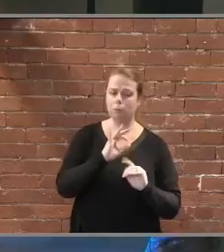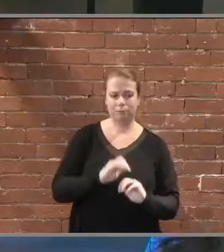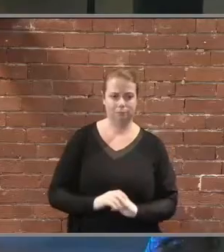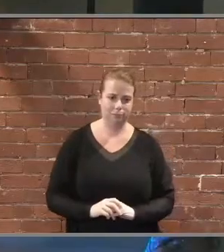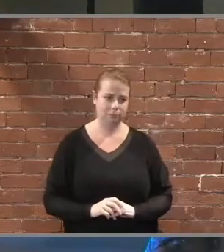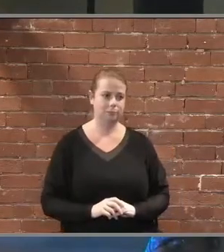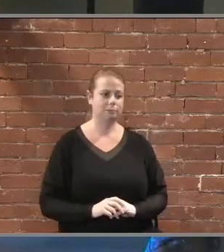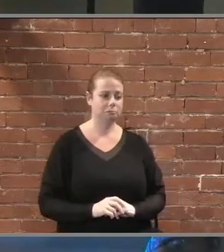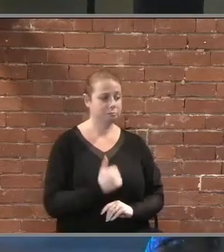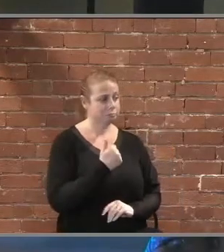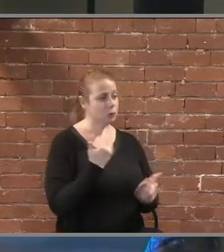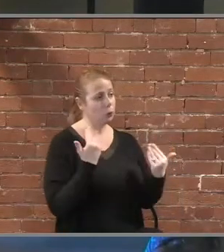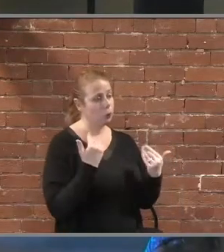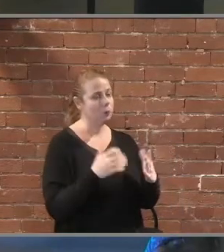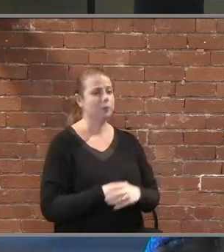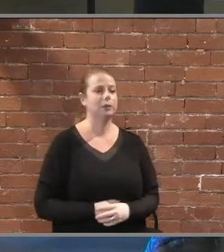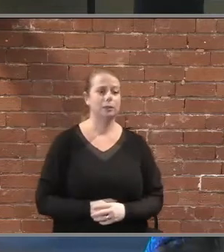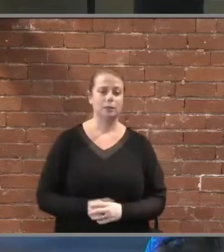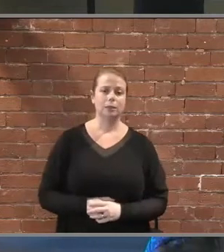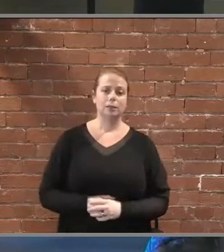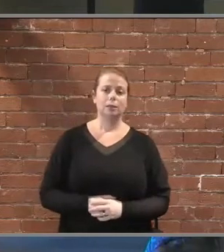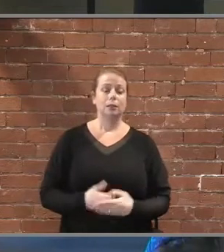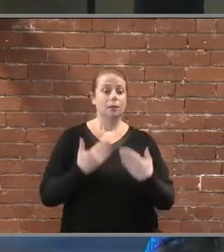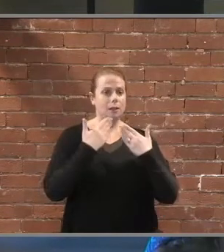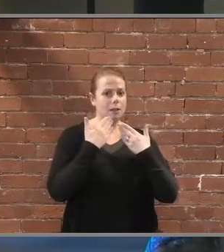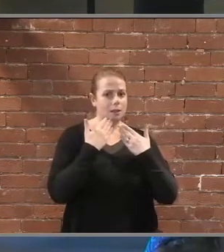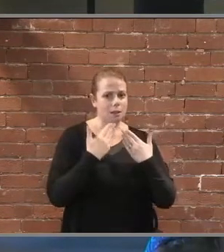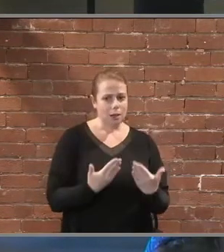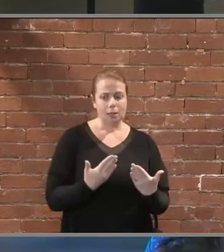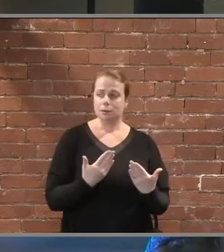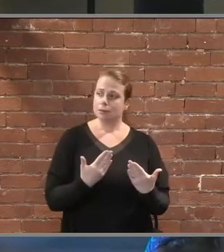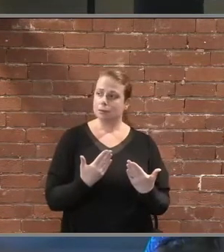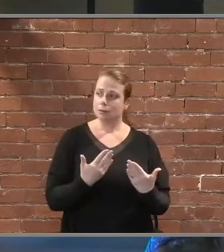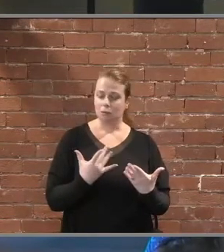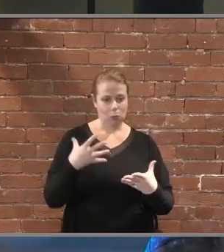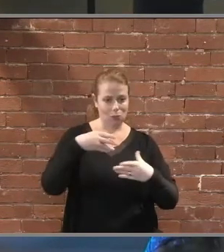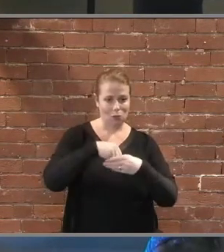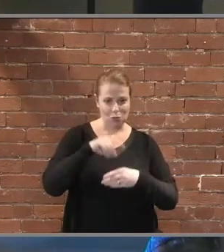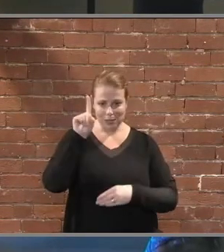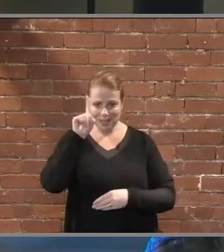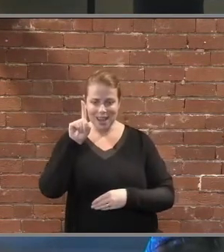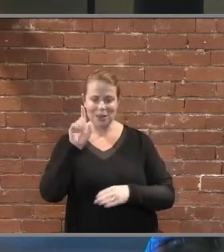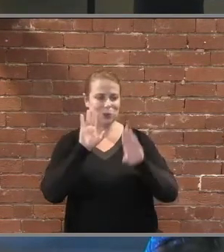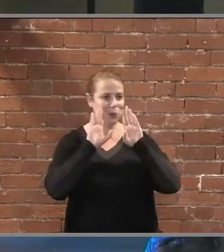Yeah. Okay, cool. Well, look, thanks so much for being a part of this today. It was